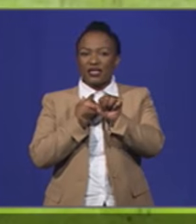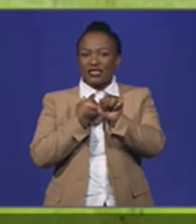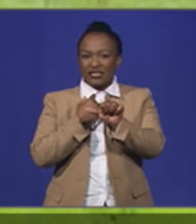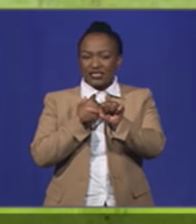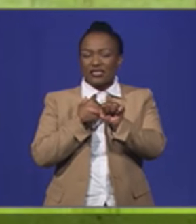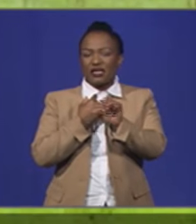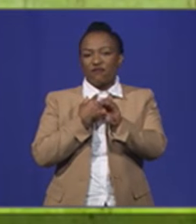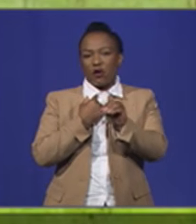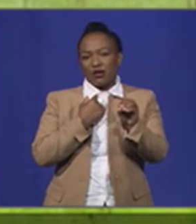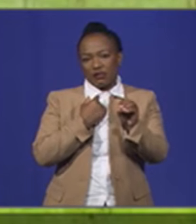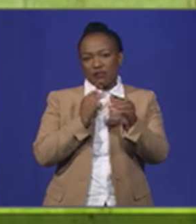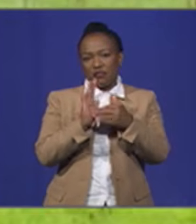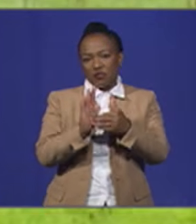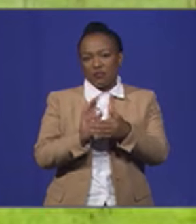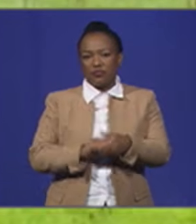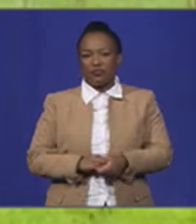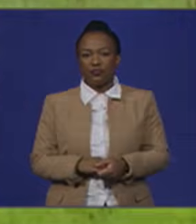644.